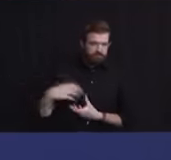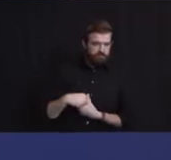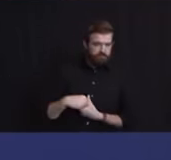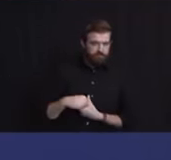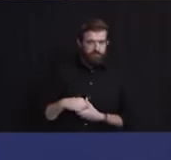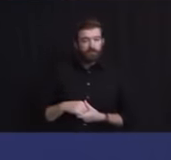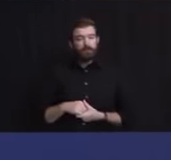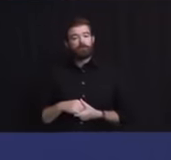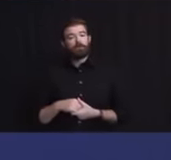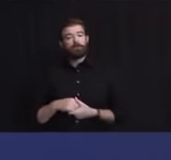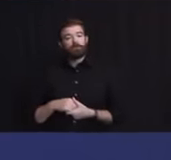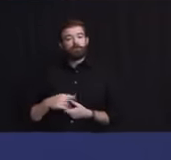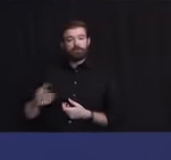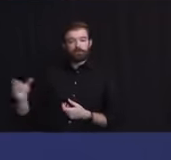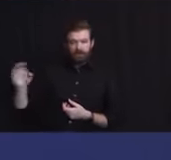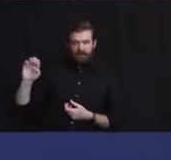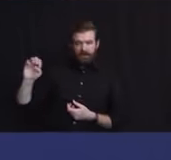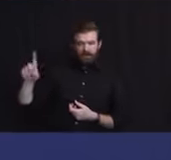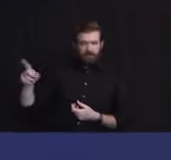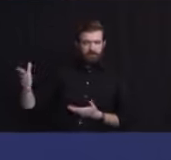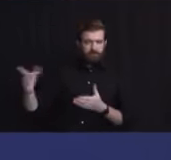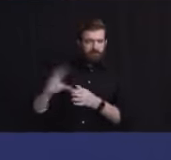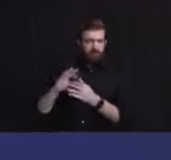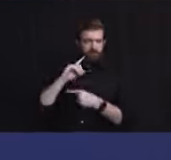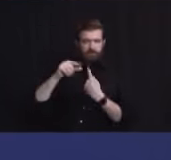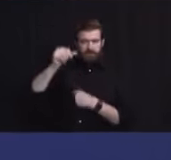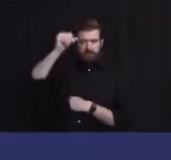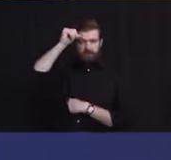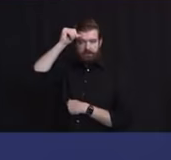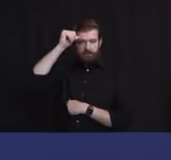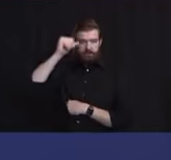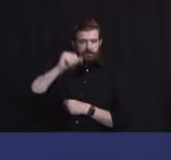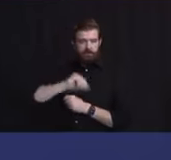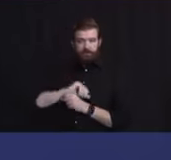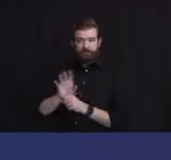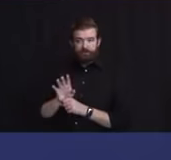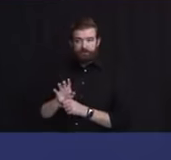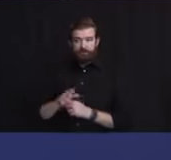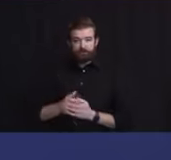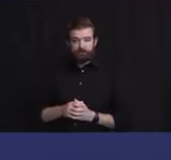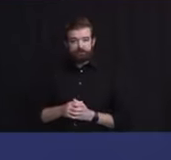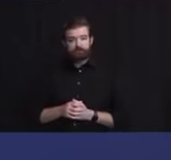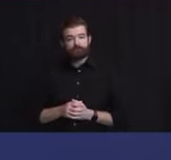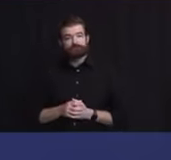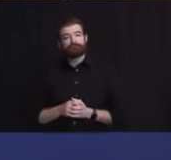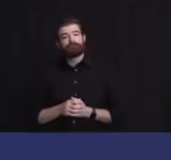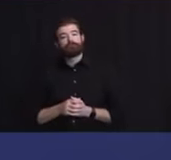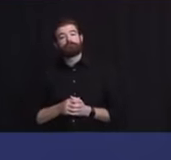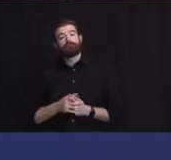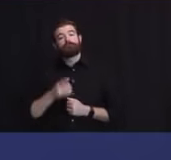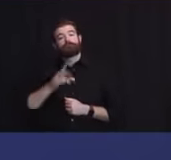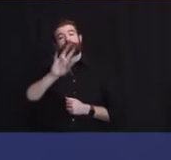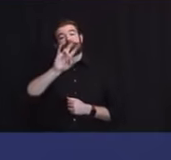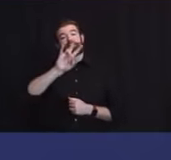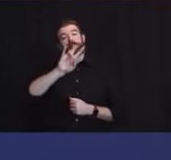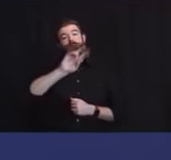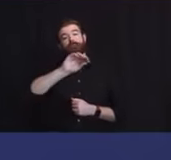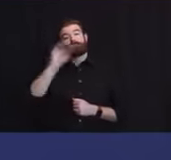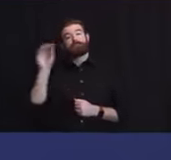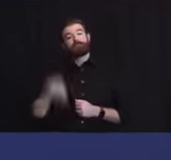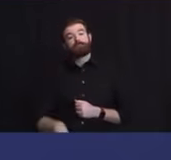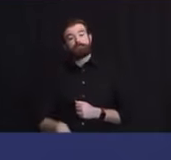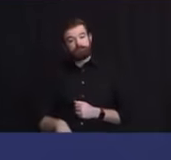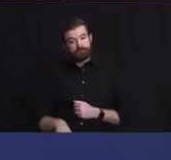on. The 4.7 objective was 70%, 70% of our adult